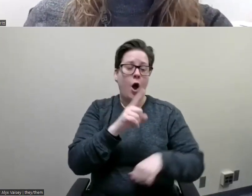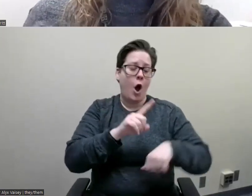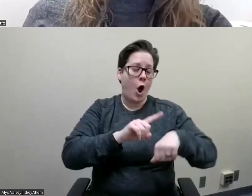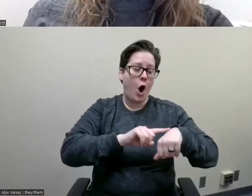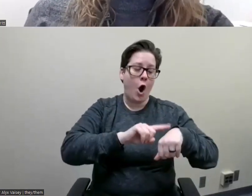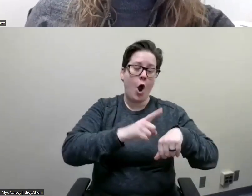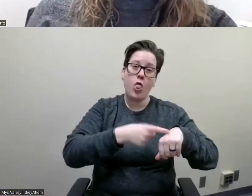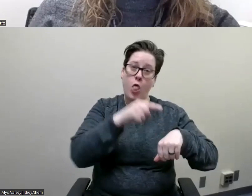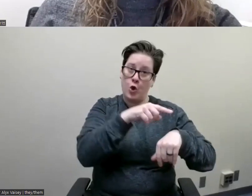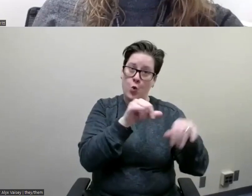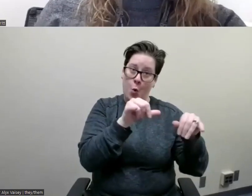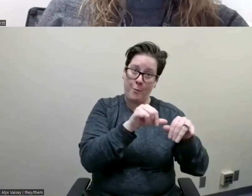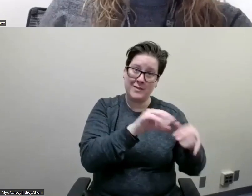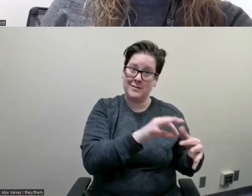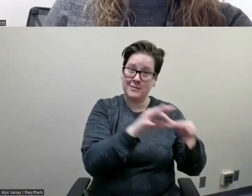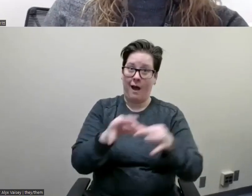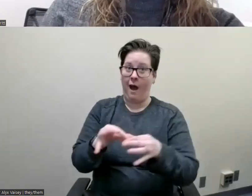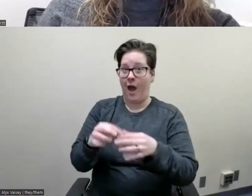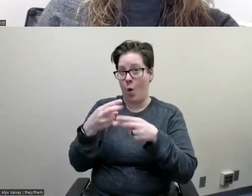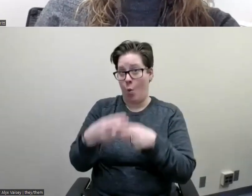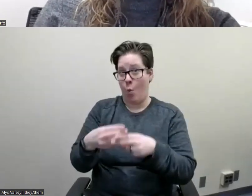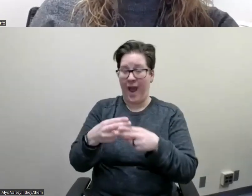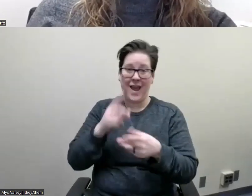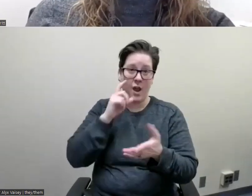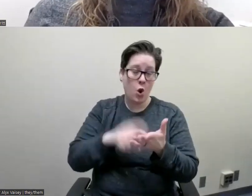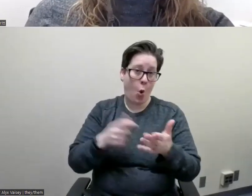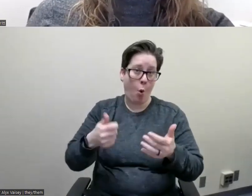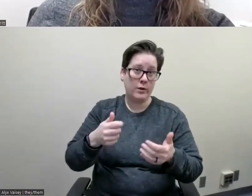node size and weight?